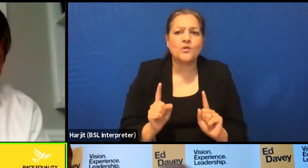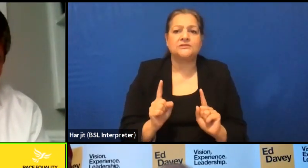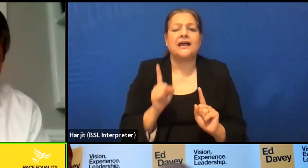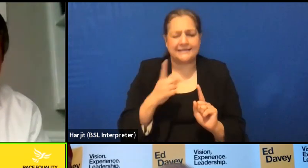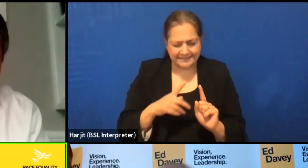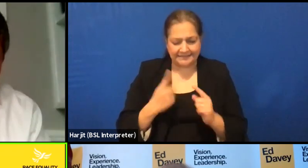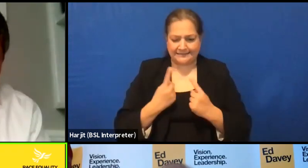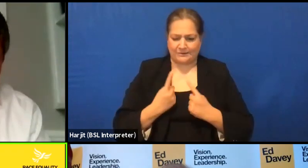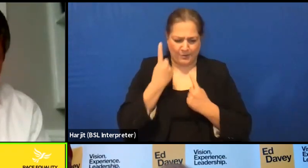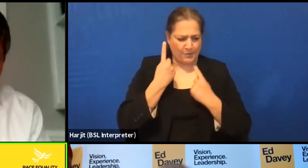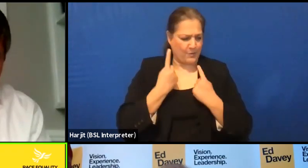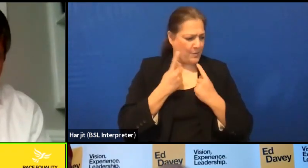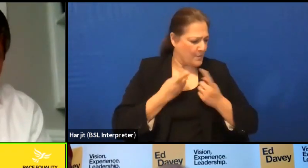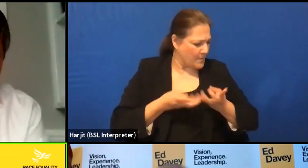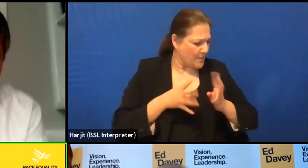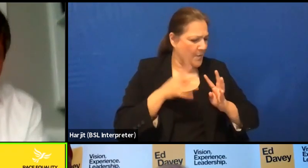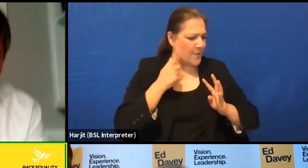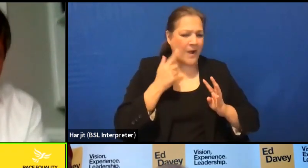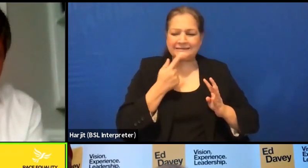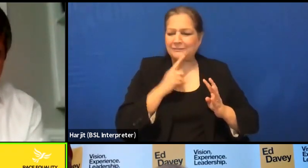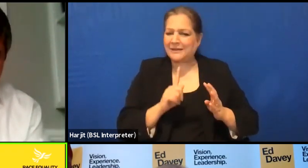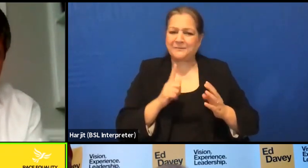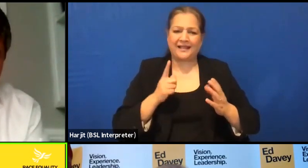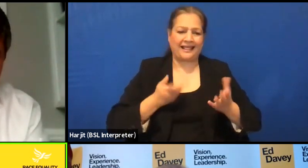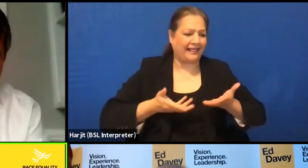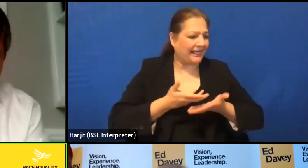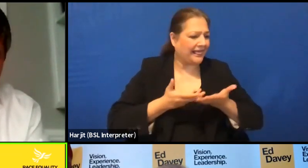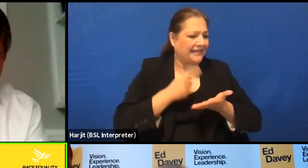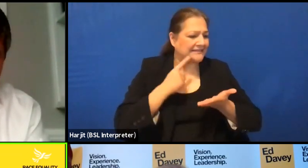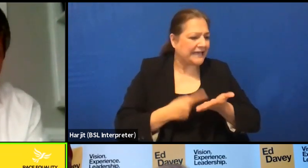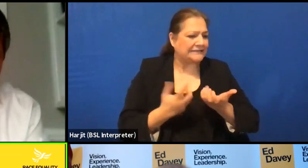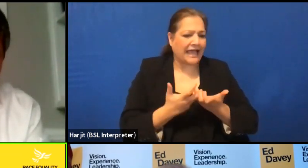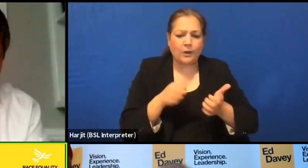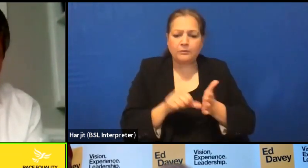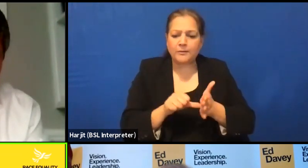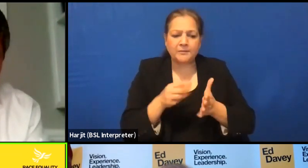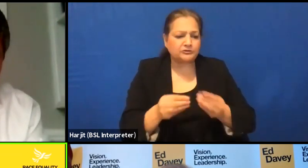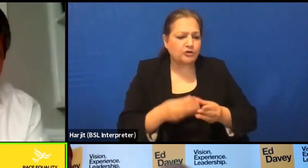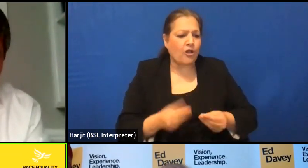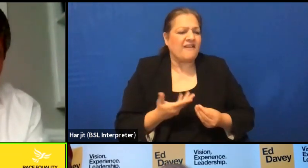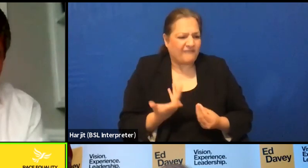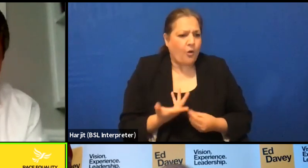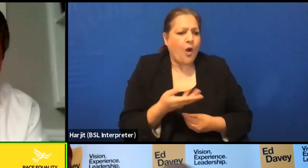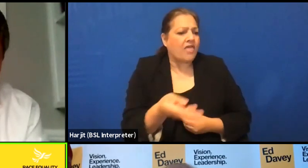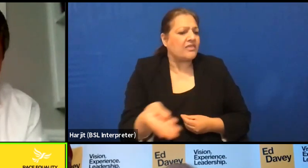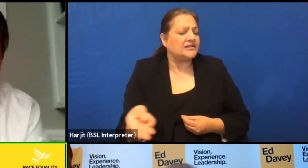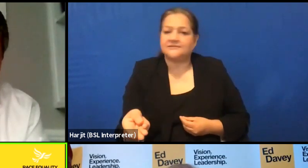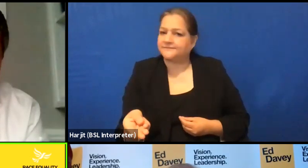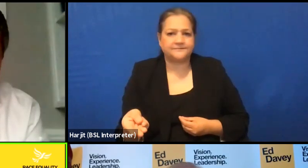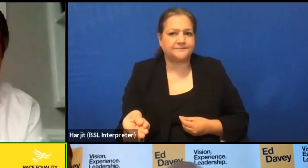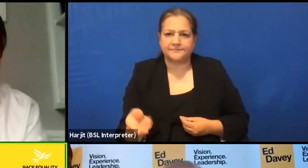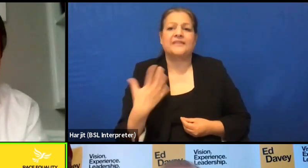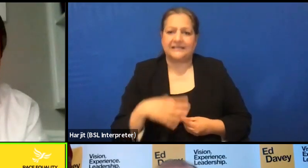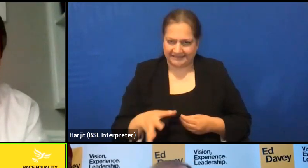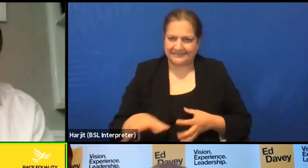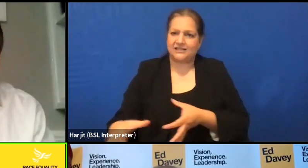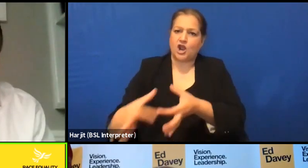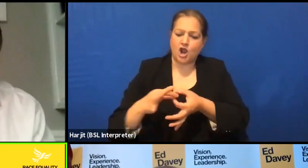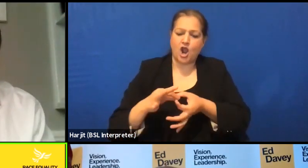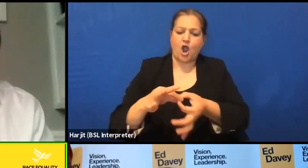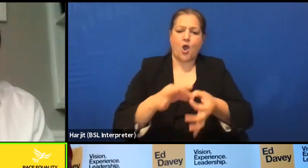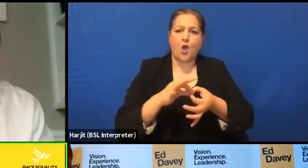be, panels of white people deciding how to solve this problem for others. Actually, this needs to be co-created and bought into